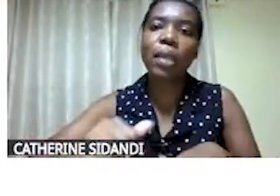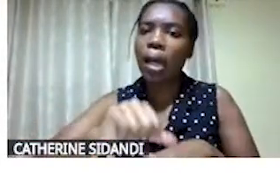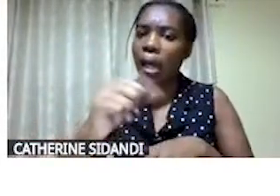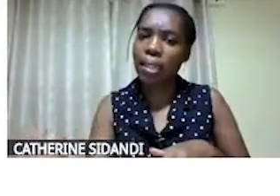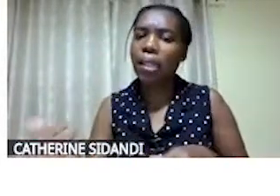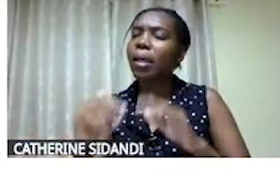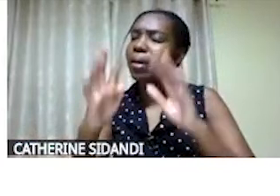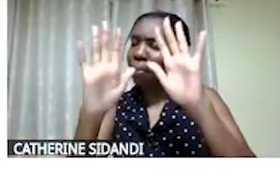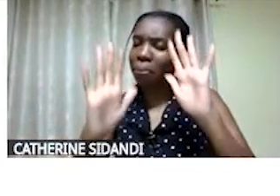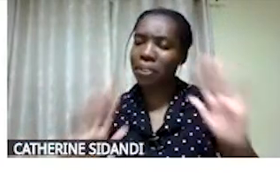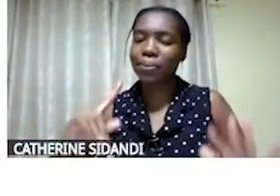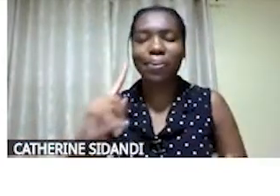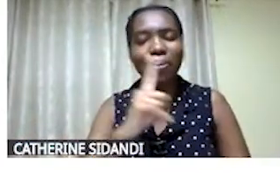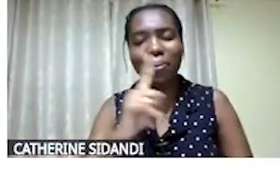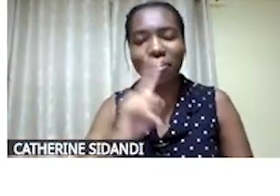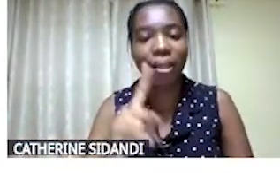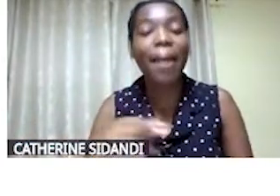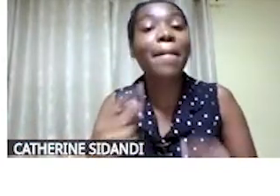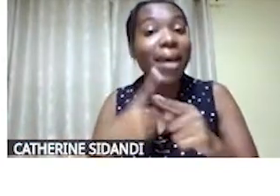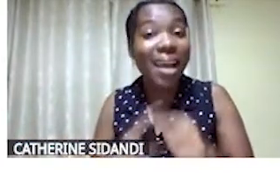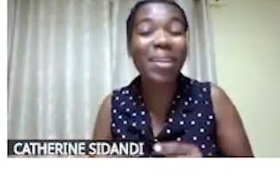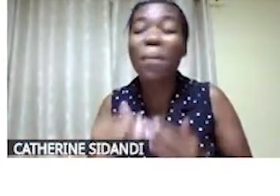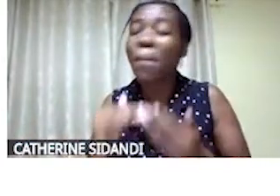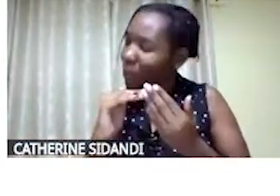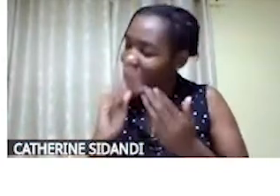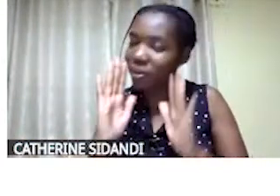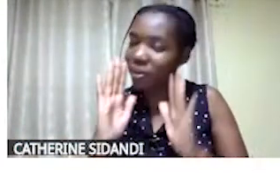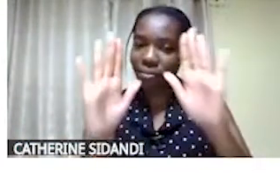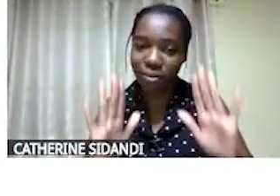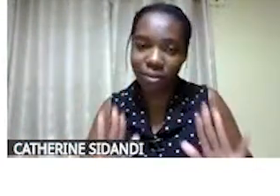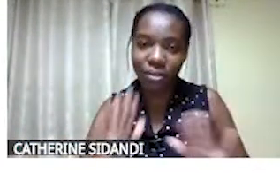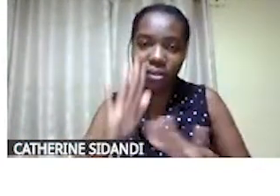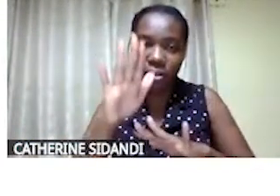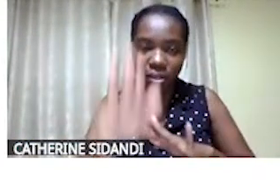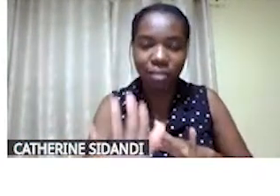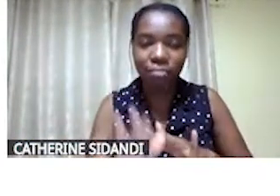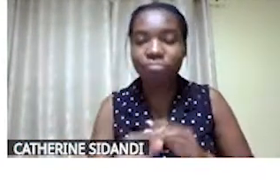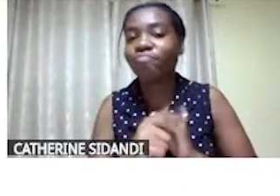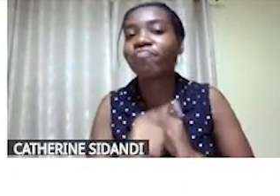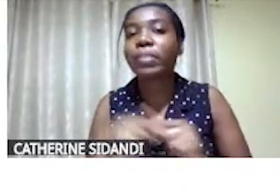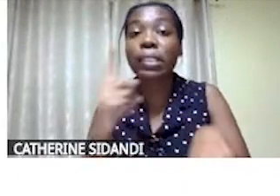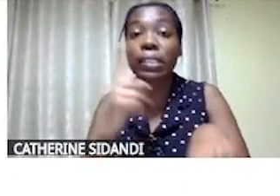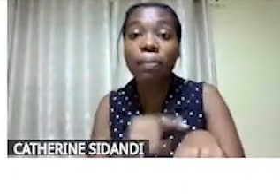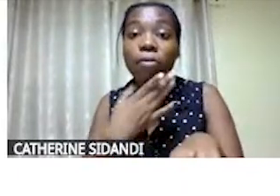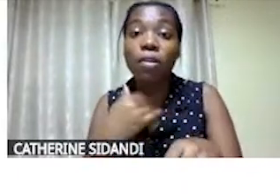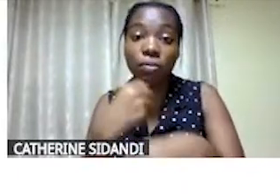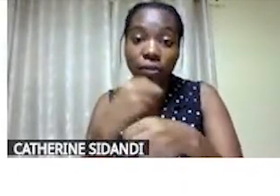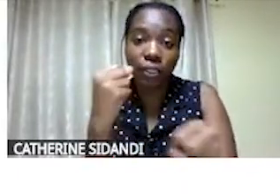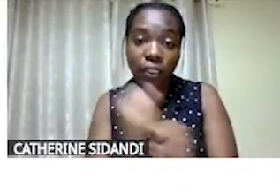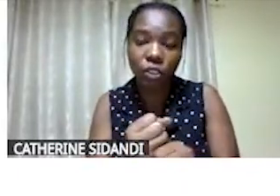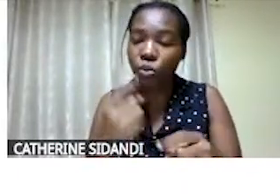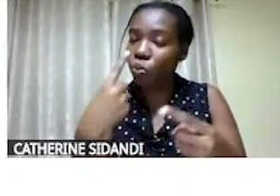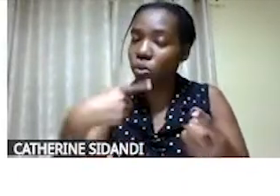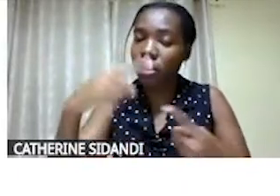well, but this is the most important step when creating a winning strategy because